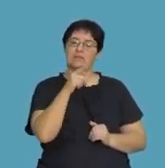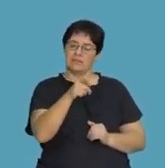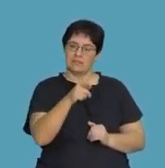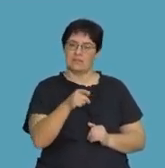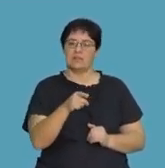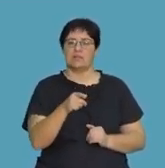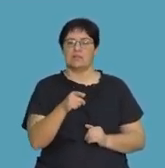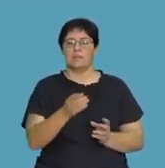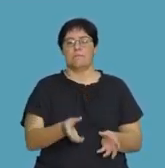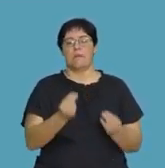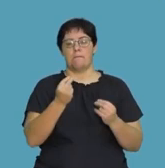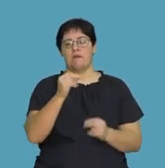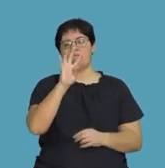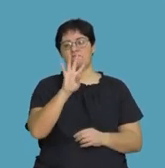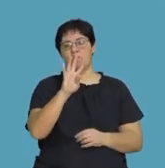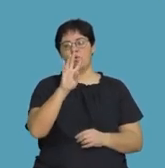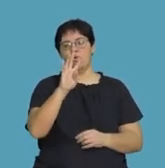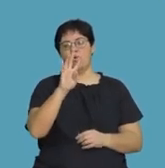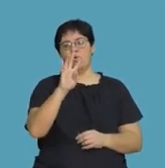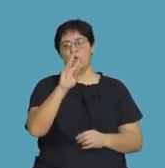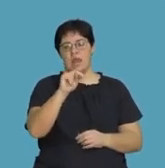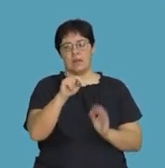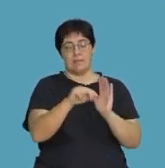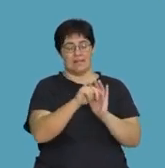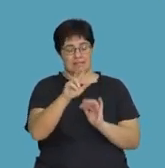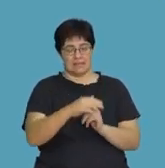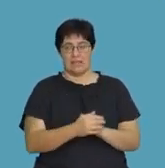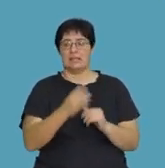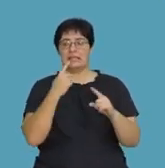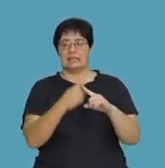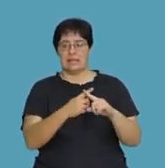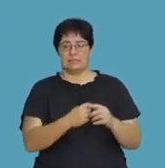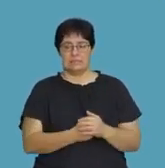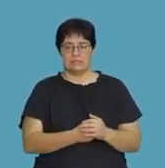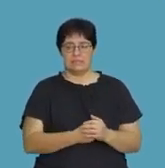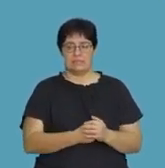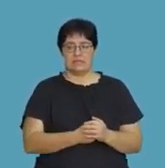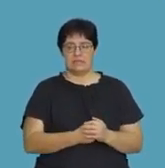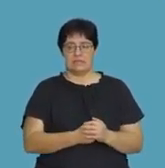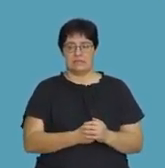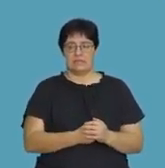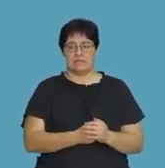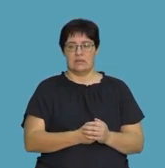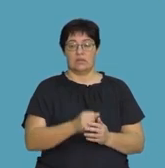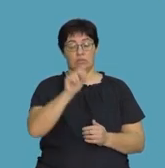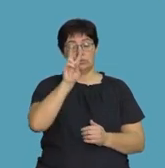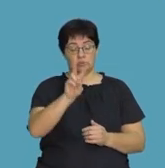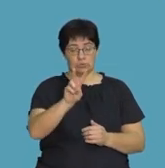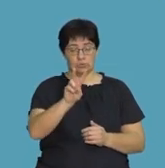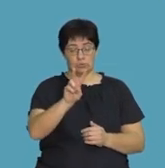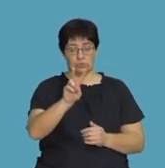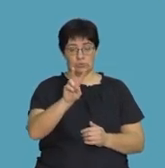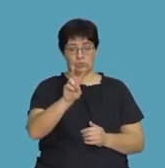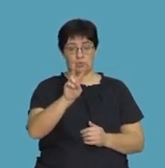then that's where, my 4n minus 8 comes from. Multiply by 2 to